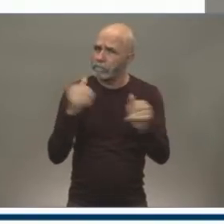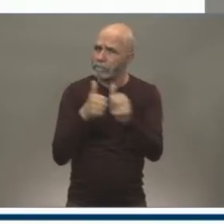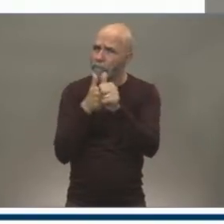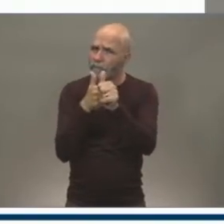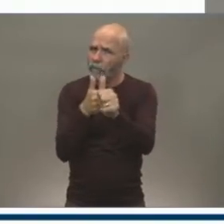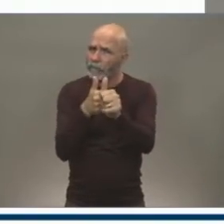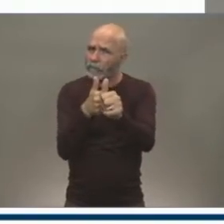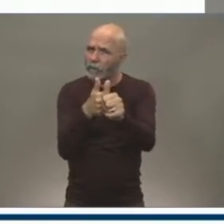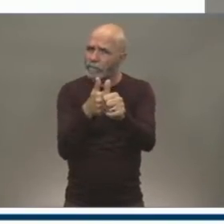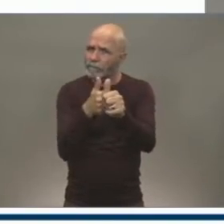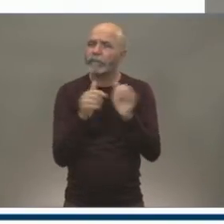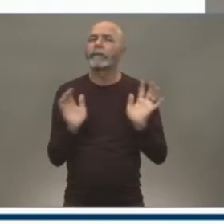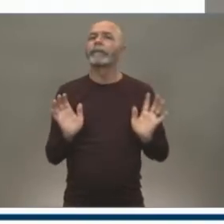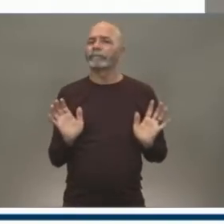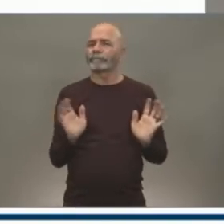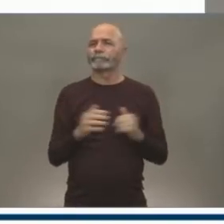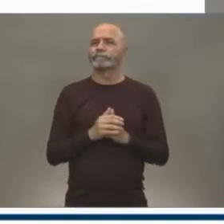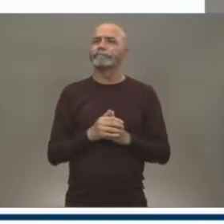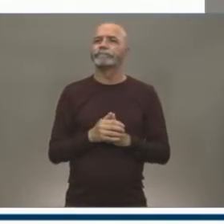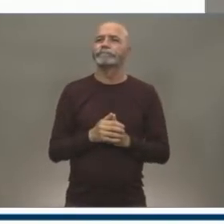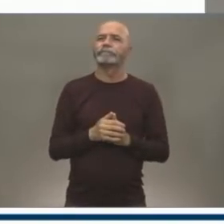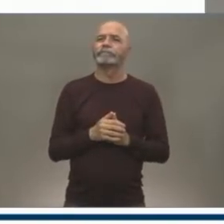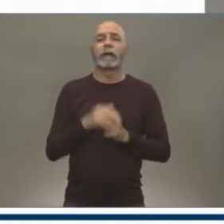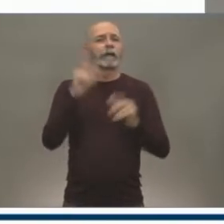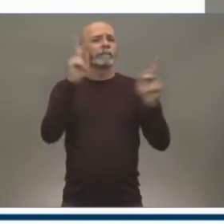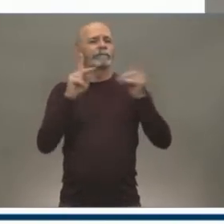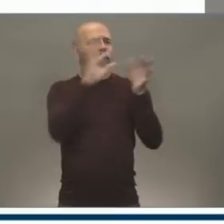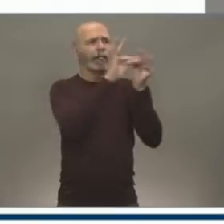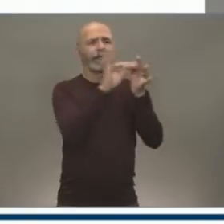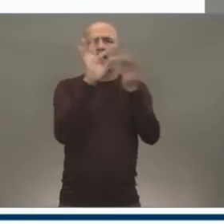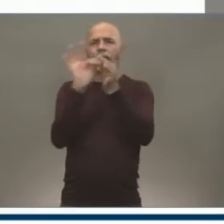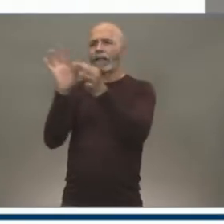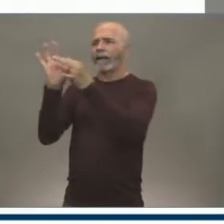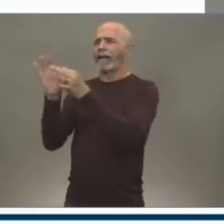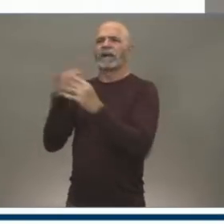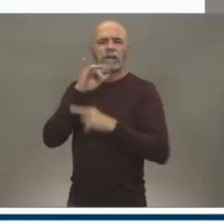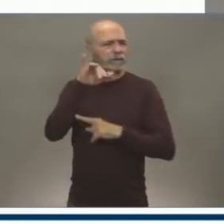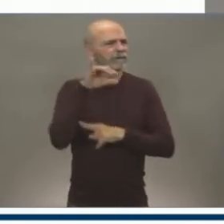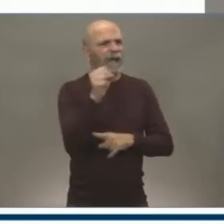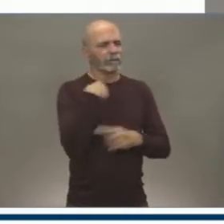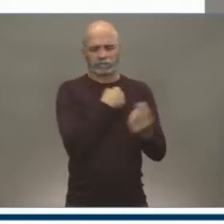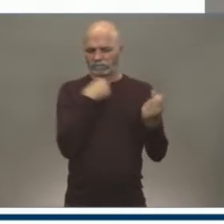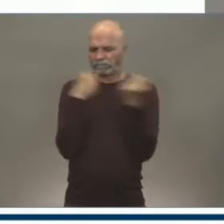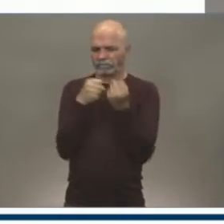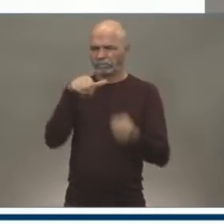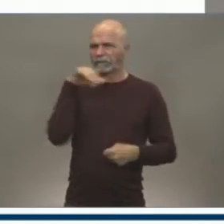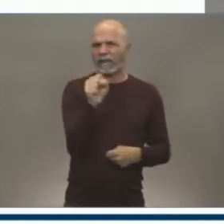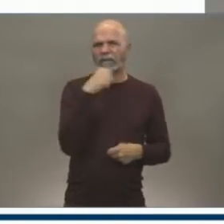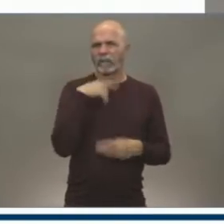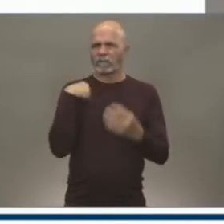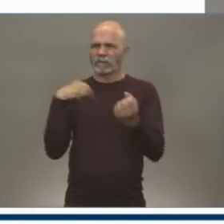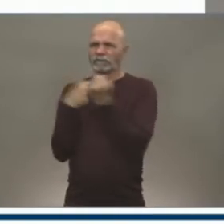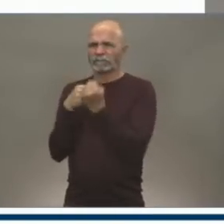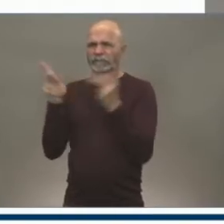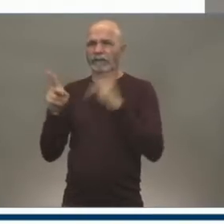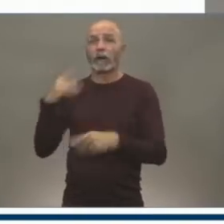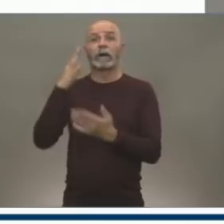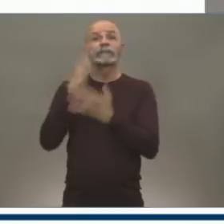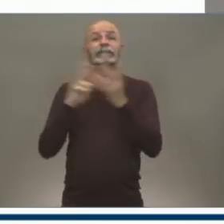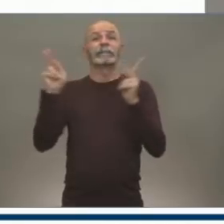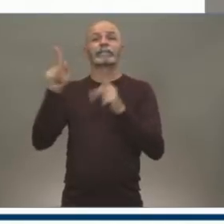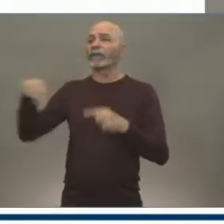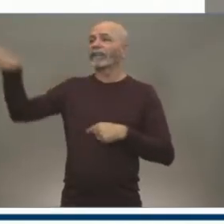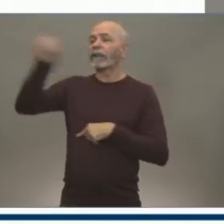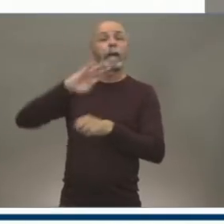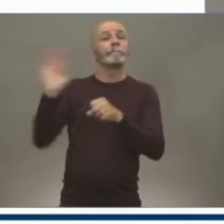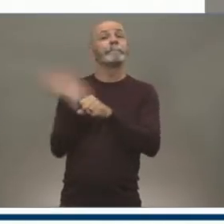correspondence I've received of people very supportive of this, even those who are directly feeling the economic impact,